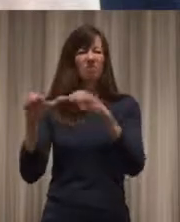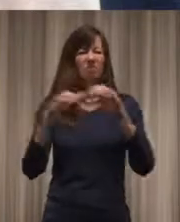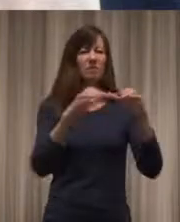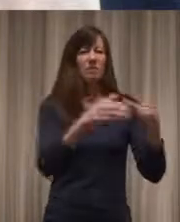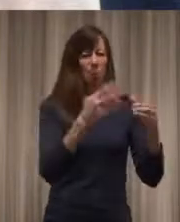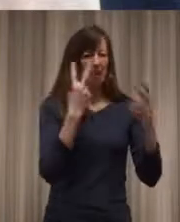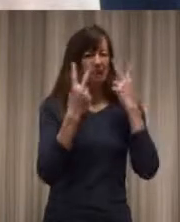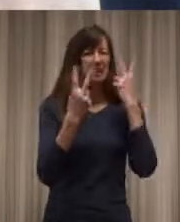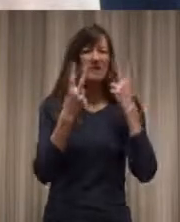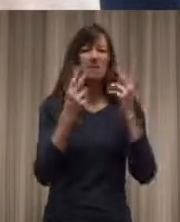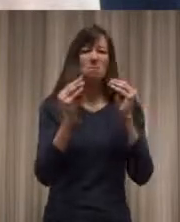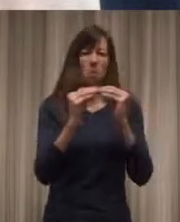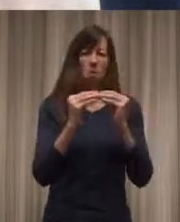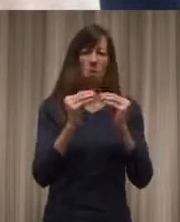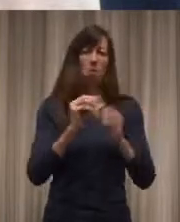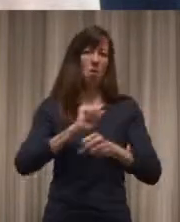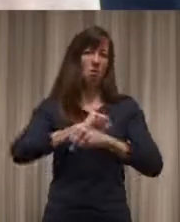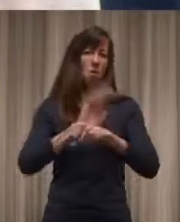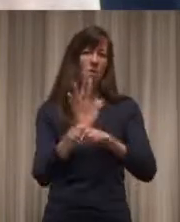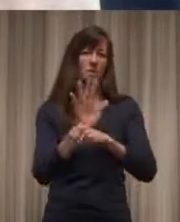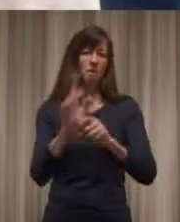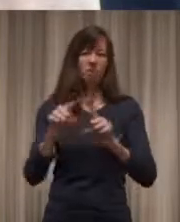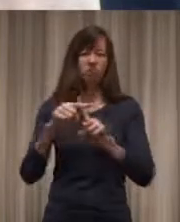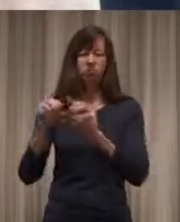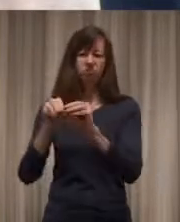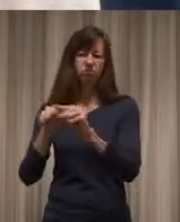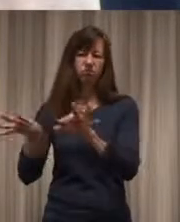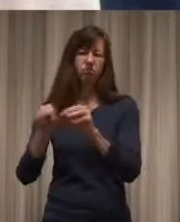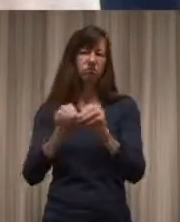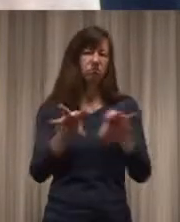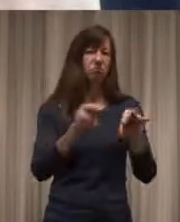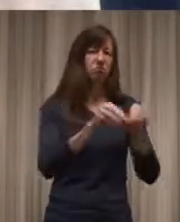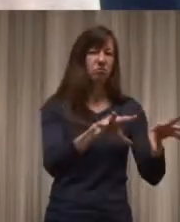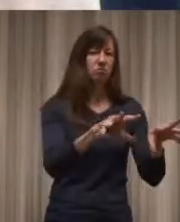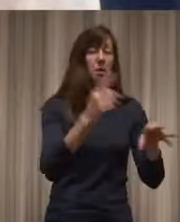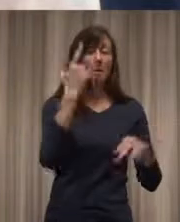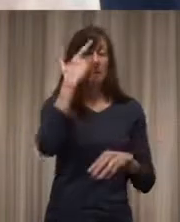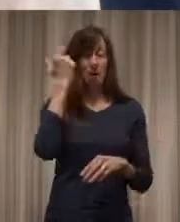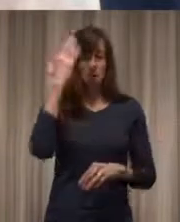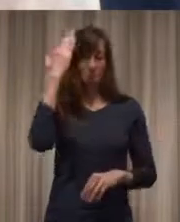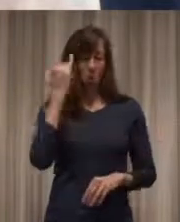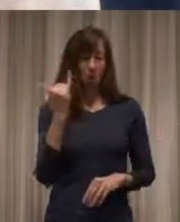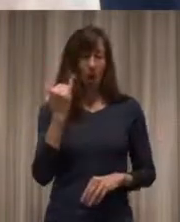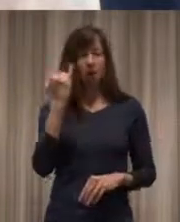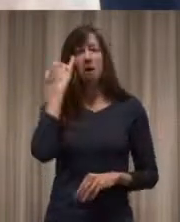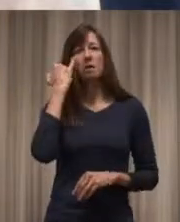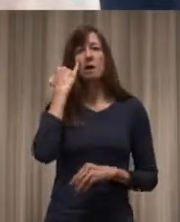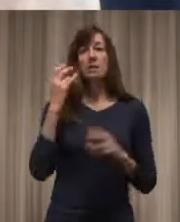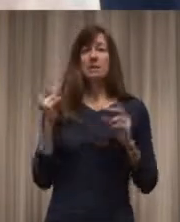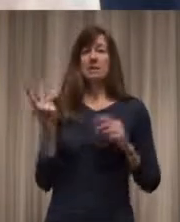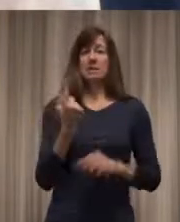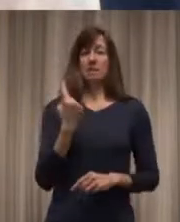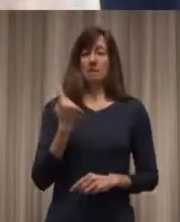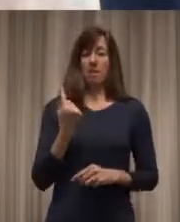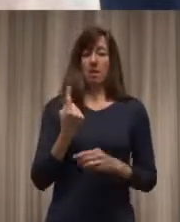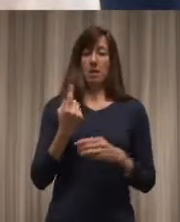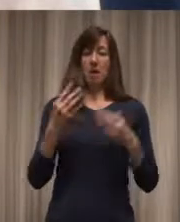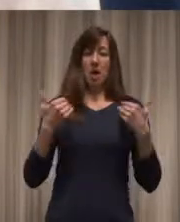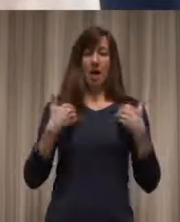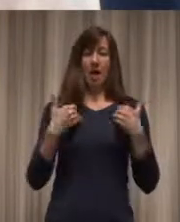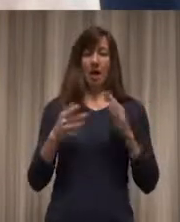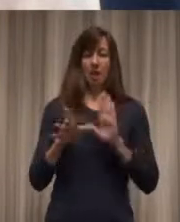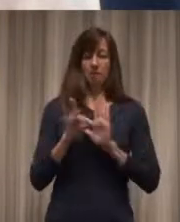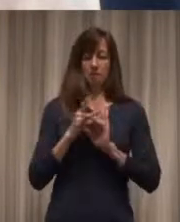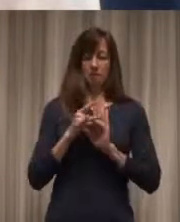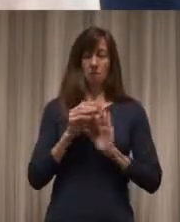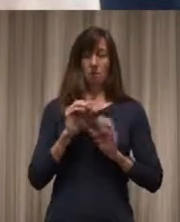clusters because of the fact that once COVID enters those environments, because of the tight quarters and